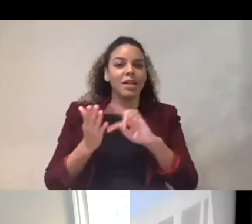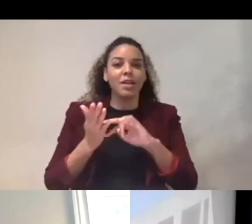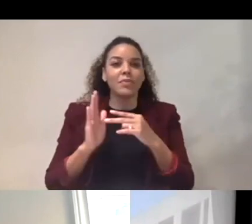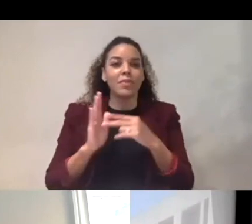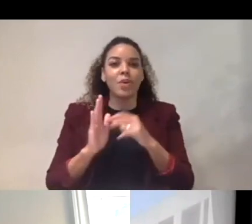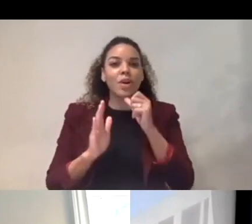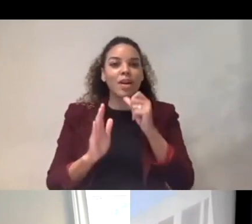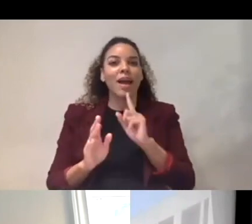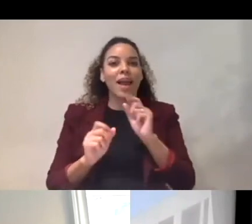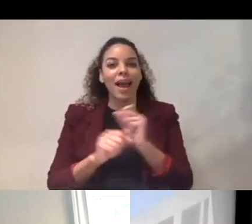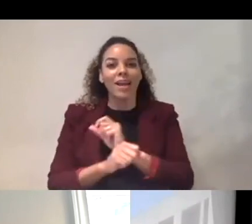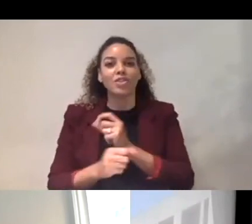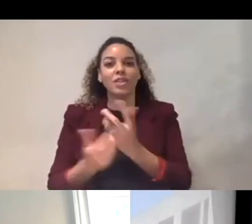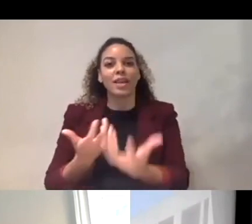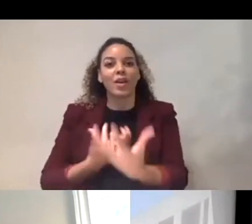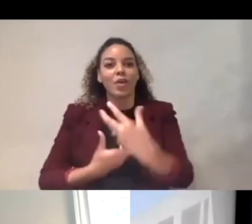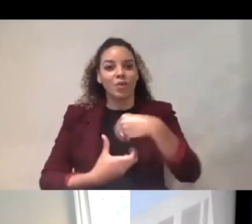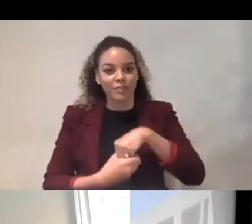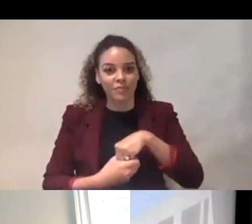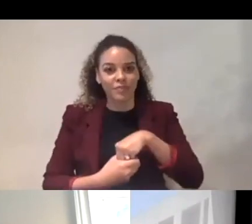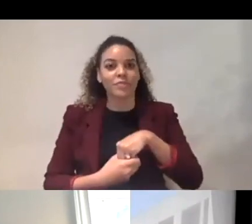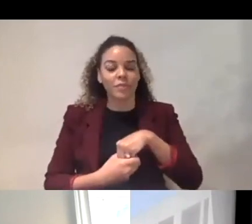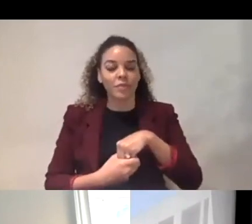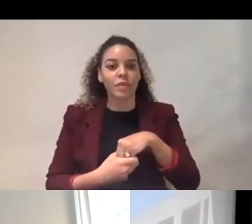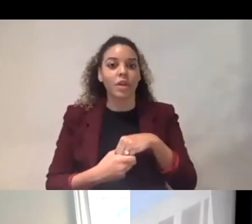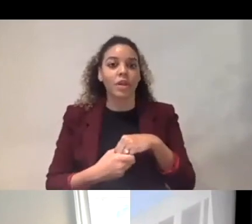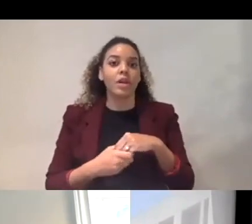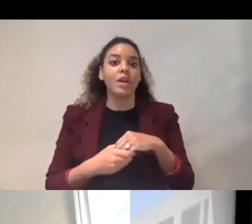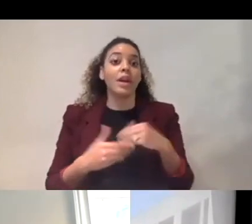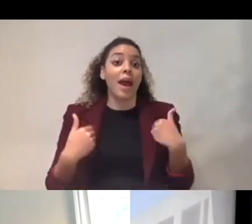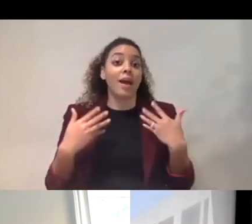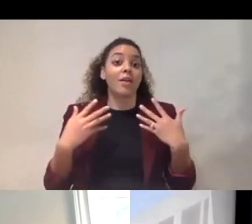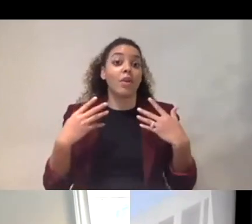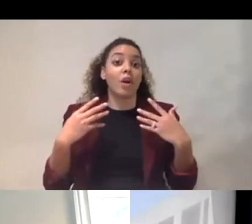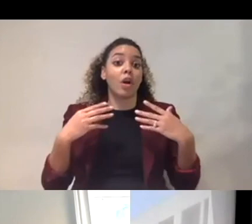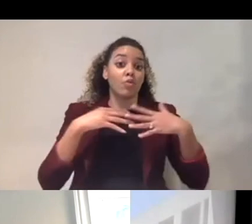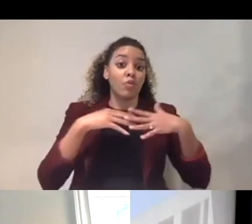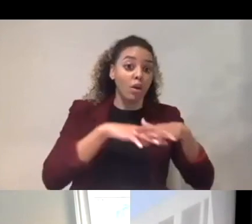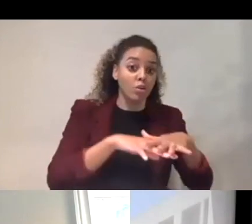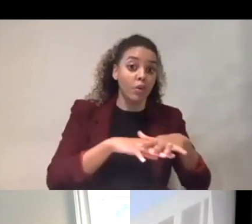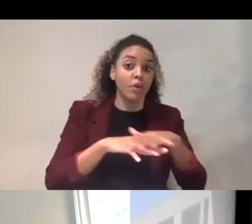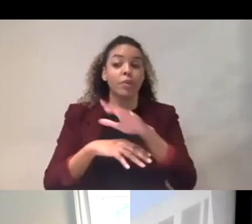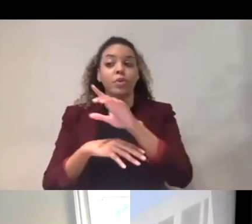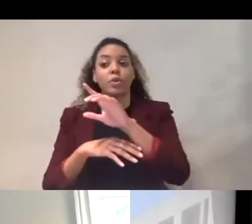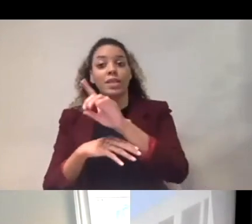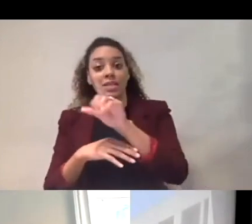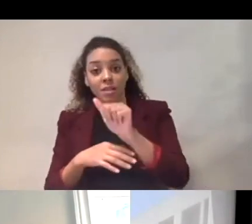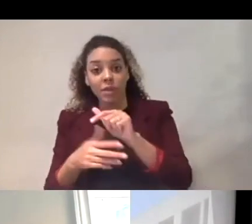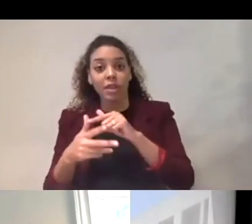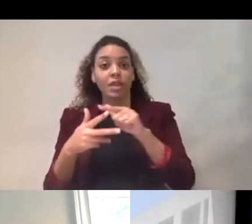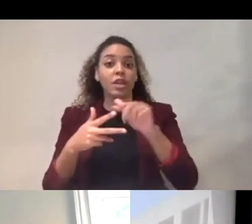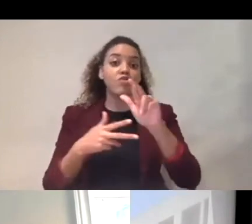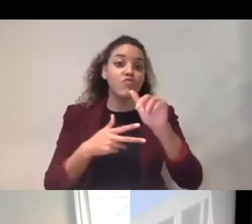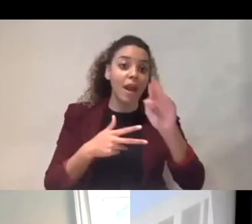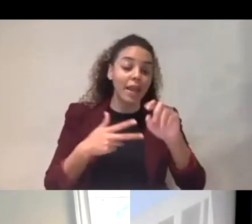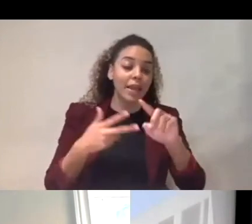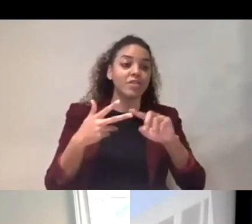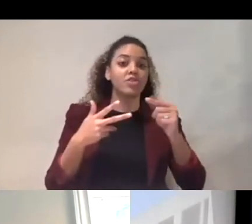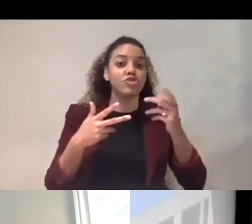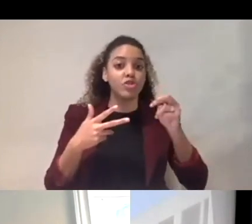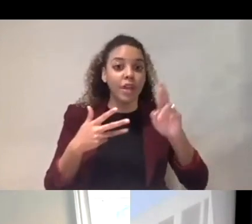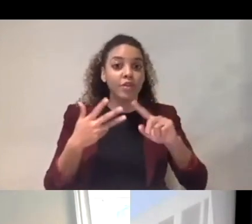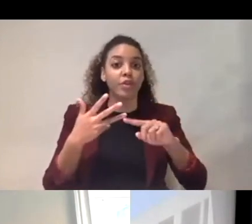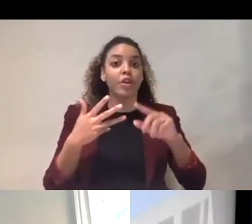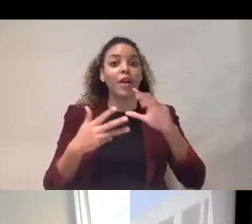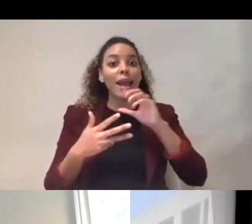And there is a crossover between disability and race and gender and age and all of these things. It's important